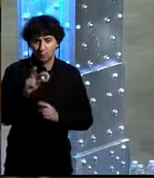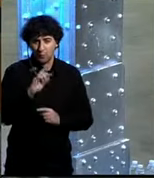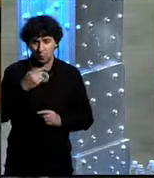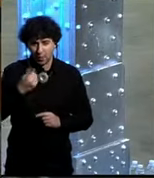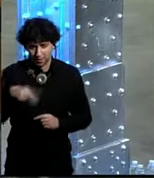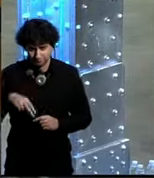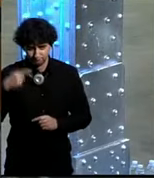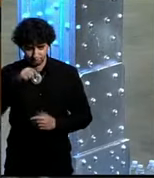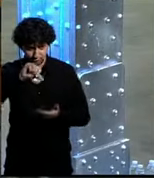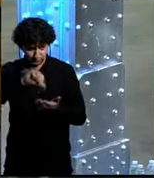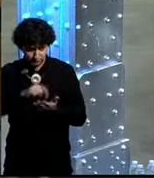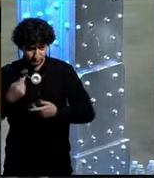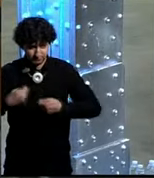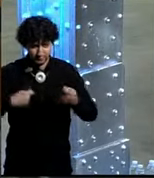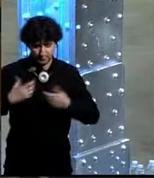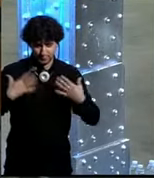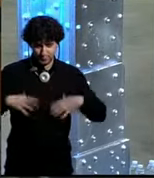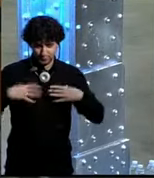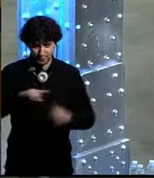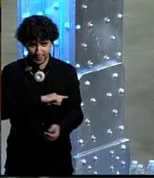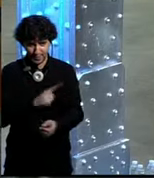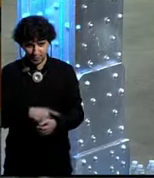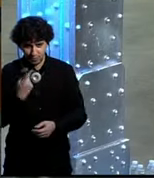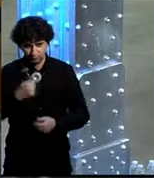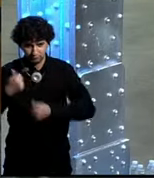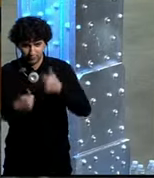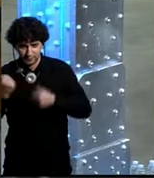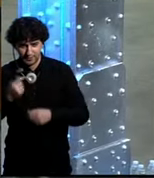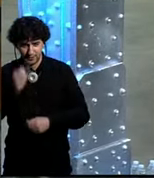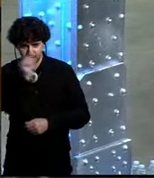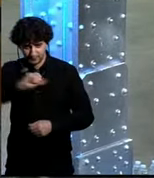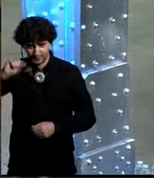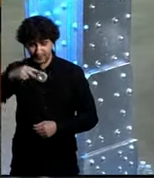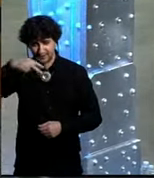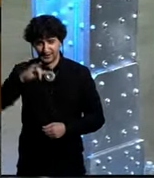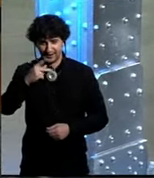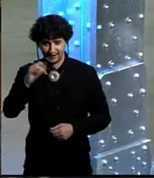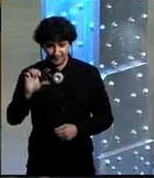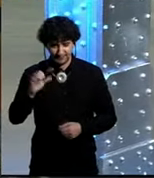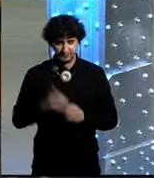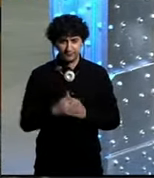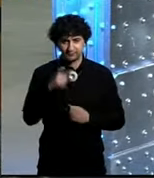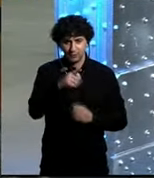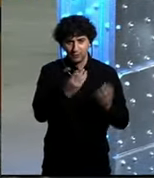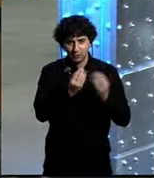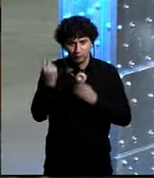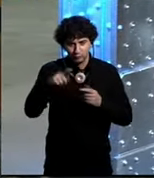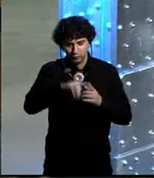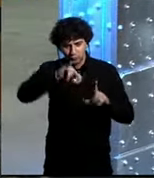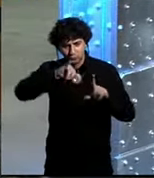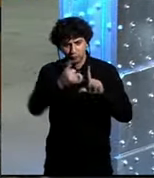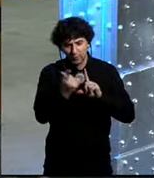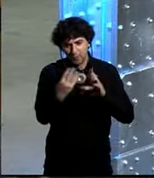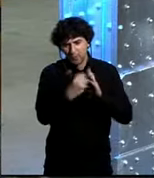like Urban Almo. I mean, they're becoming a competitor, a Nike competitor, and they've got a series of videos